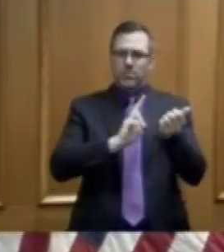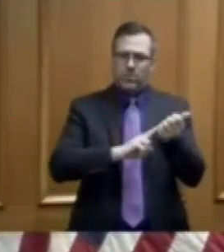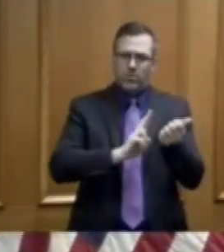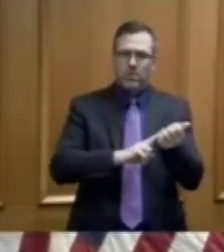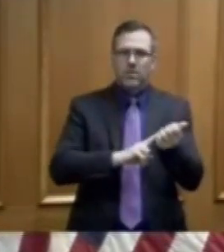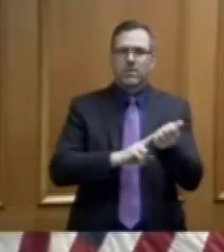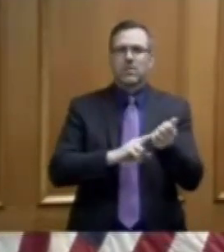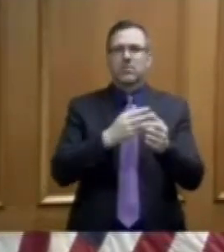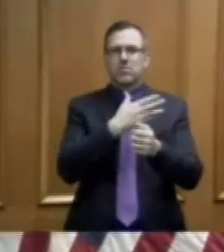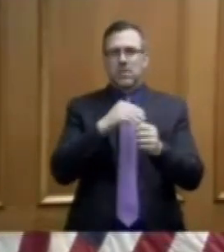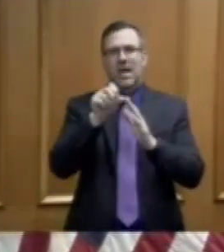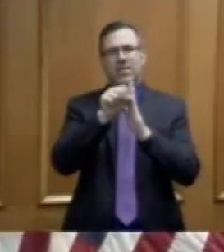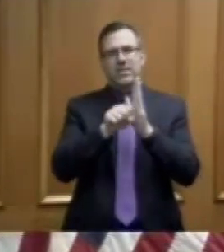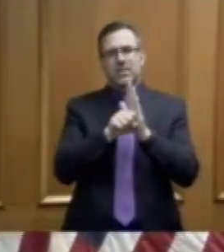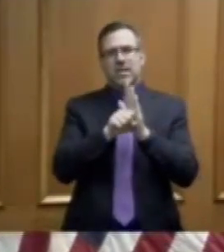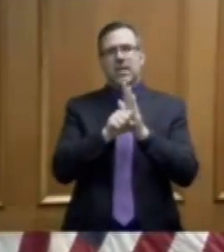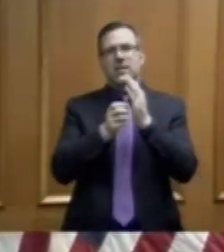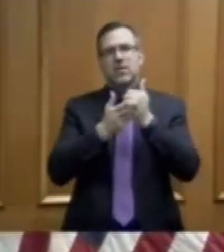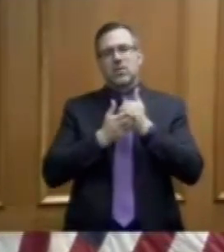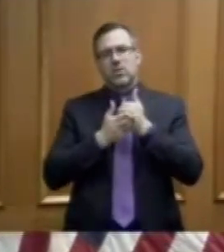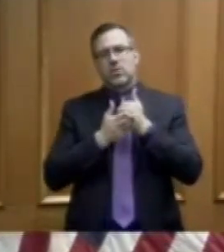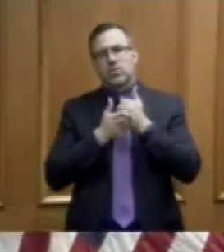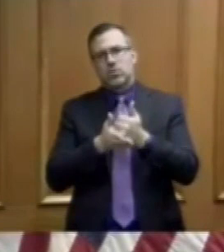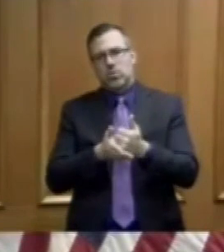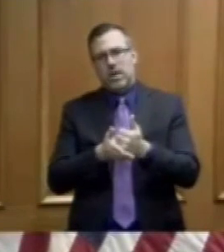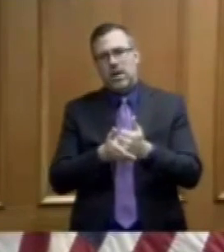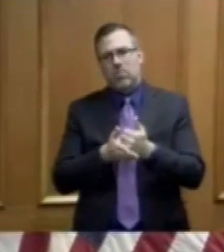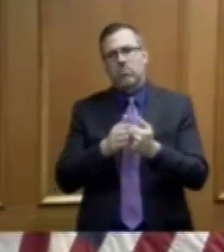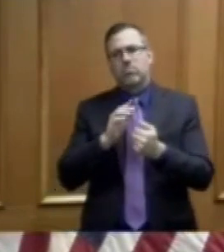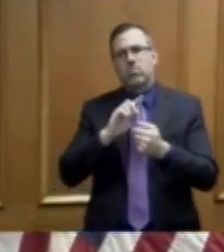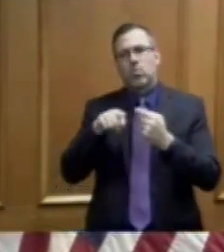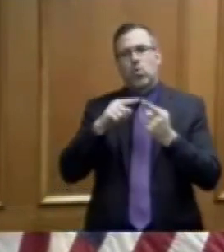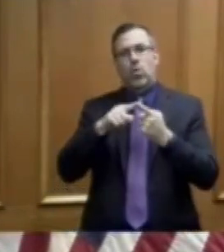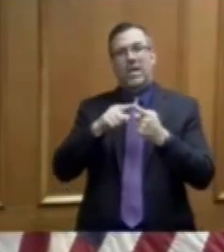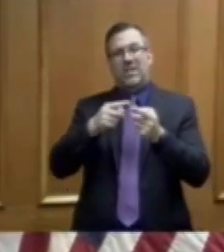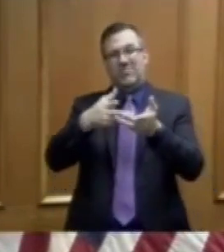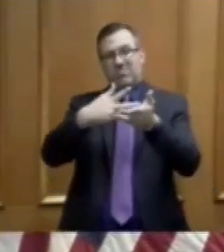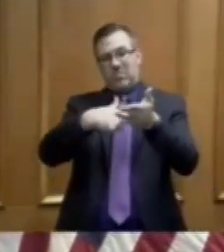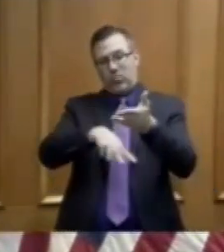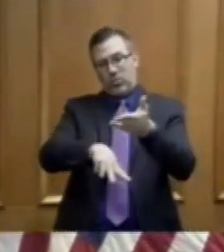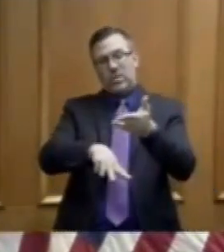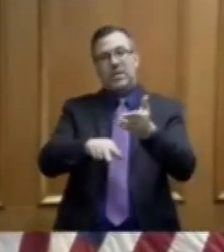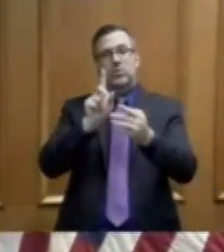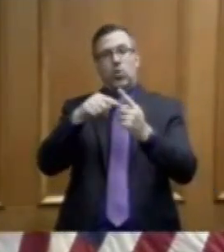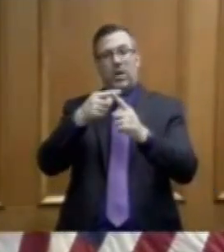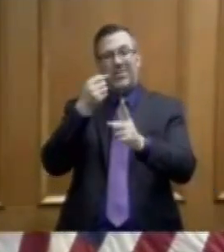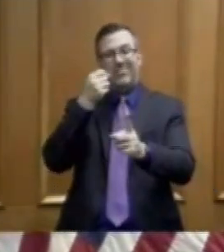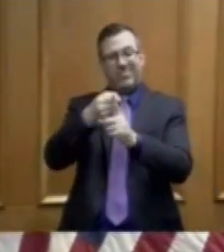between what we think is going to be necessary at the peak of the surge and where we are today.